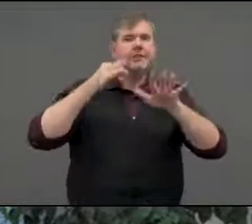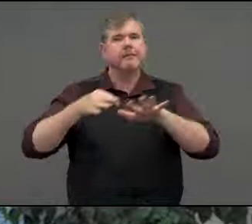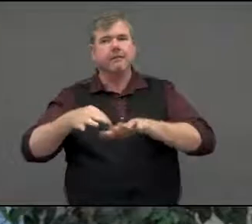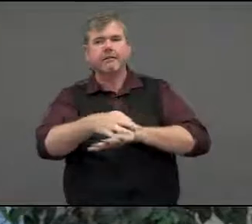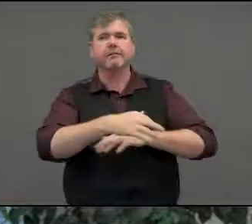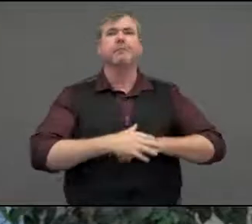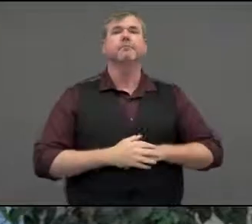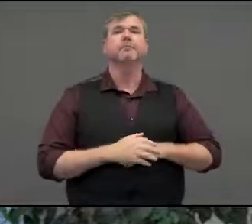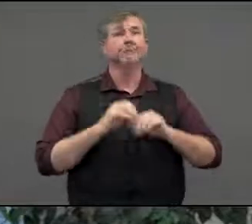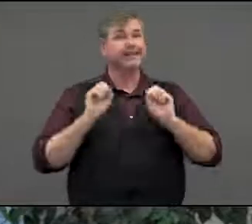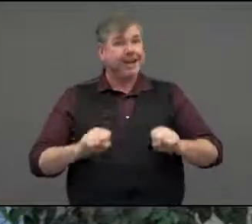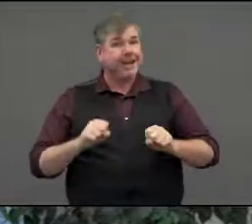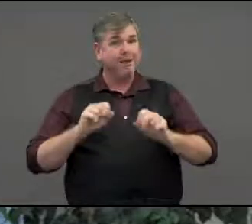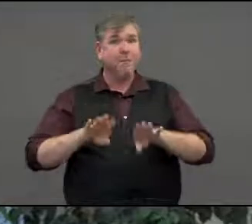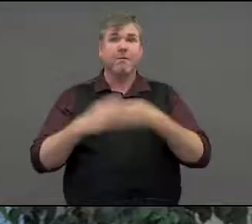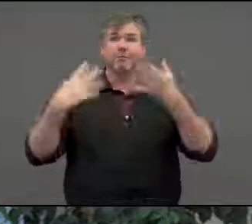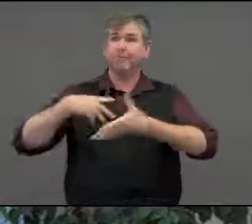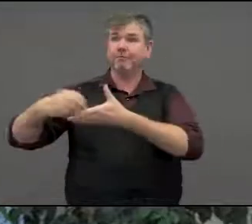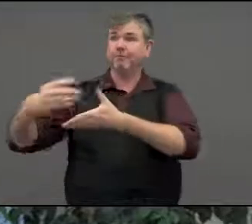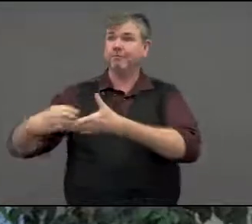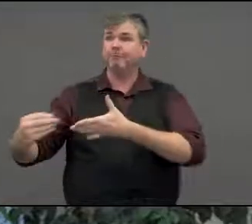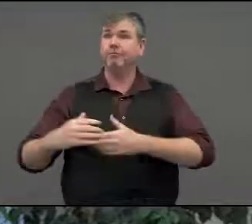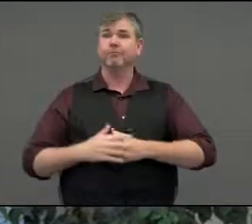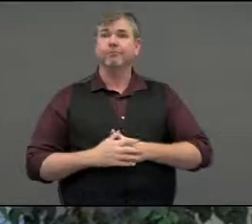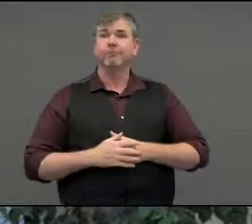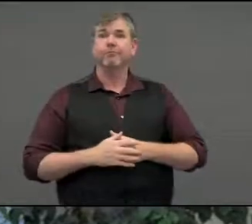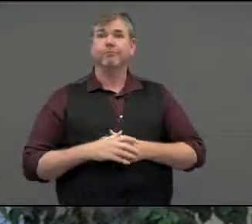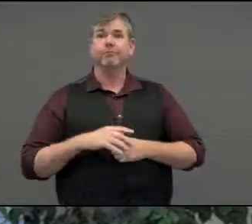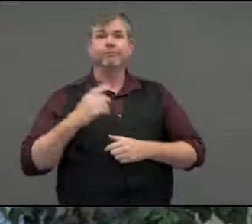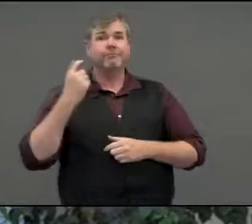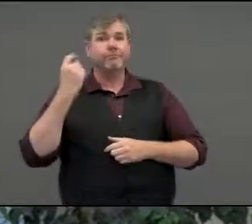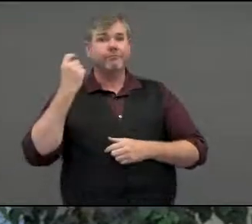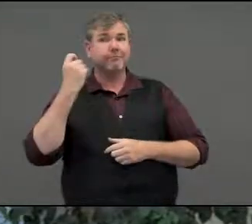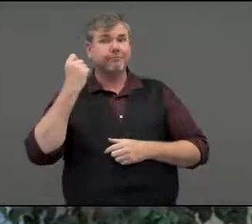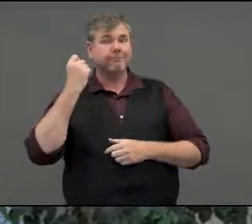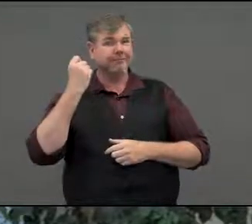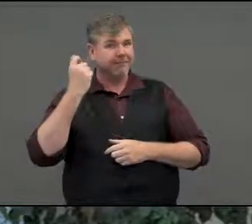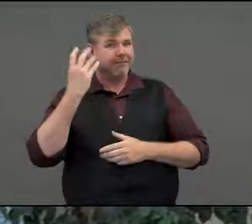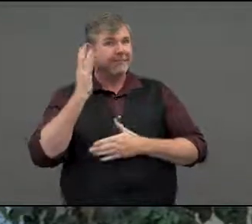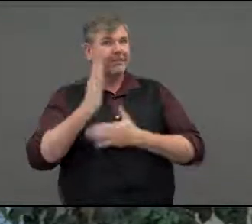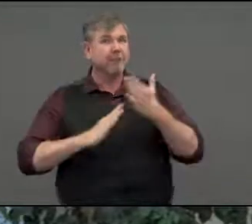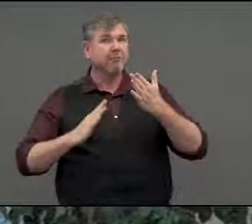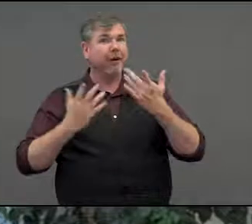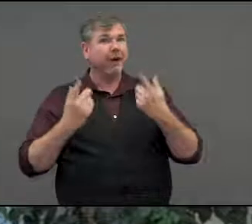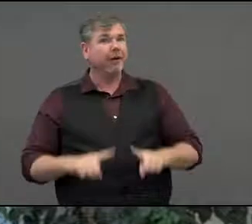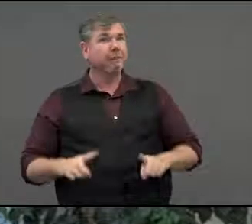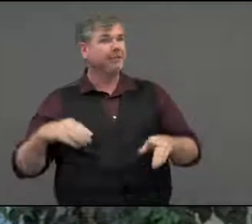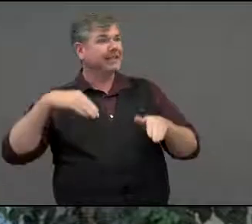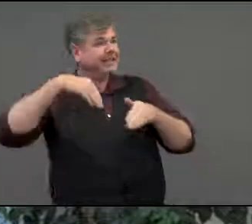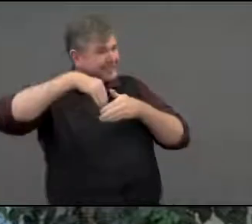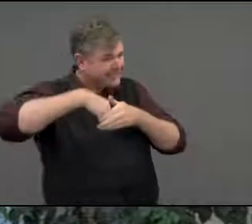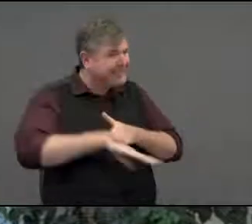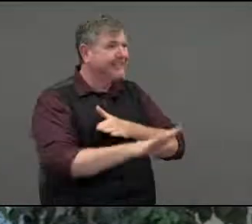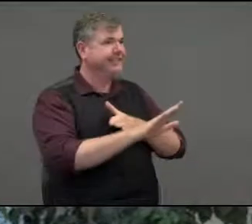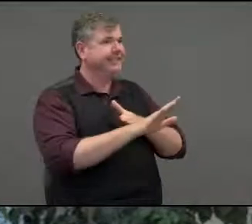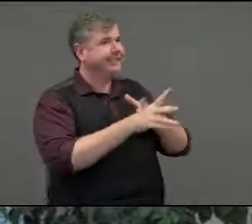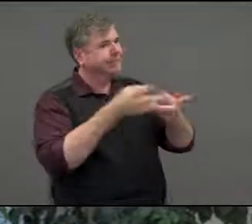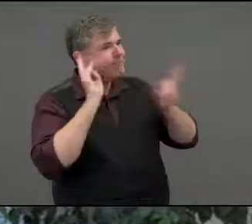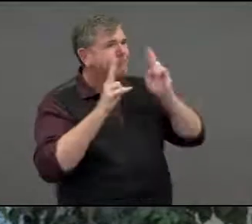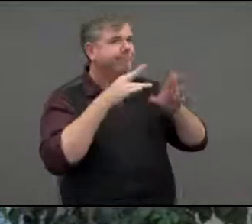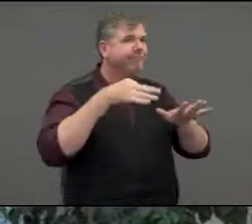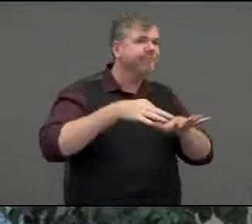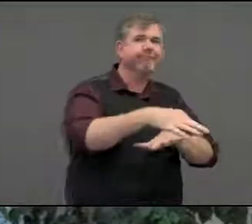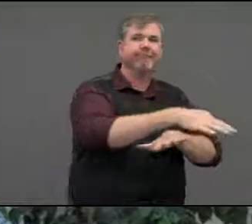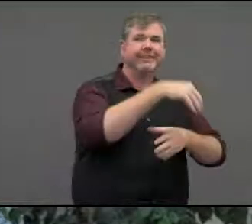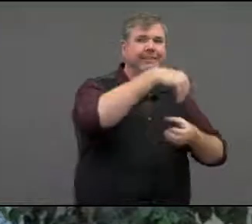Yes, so personal care facilities are allowed to operate outdoors in conjunction with